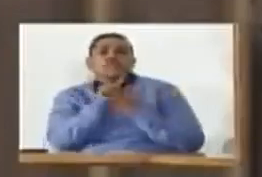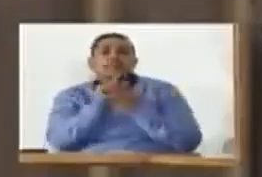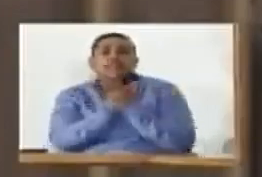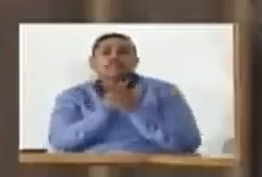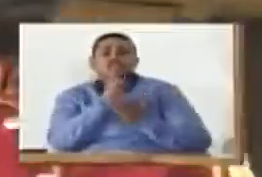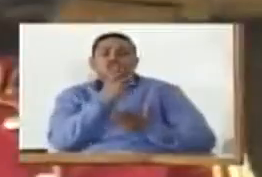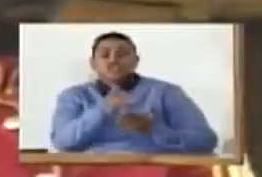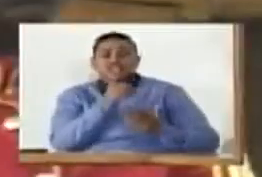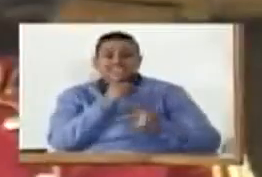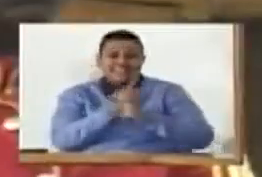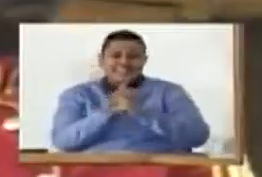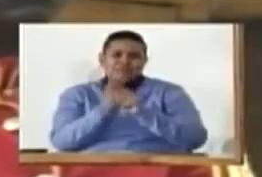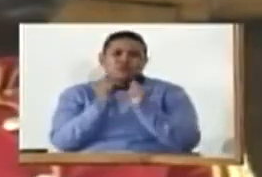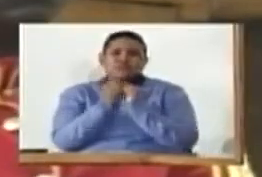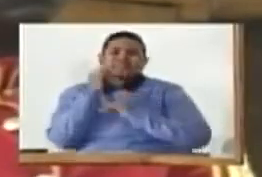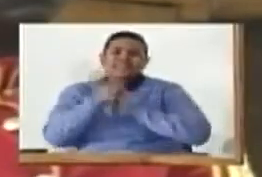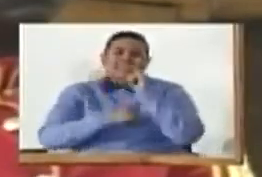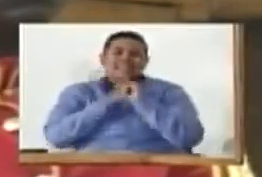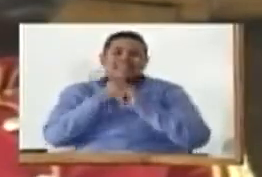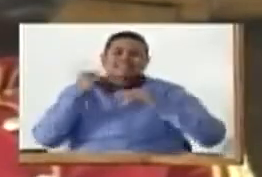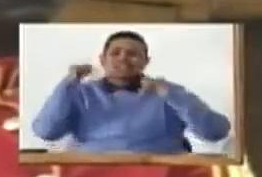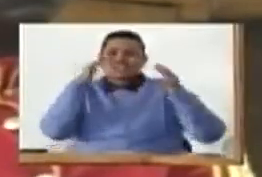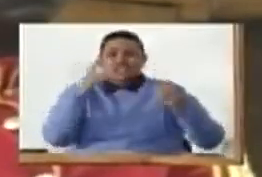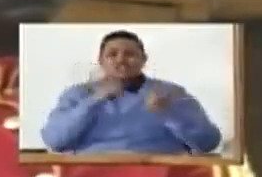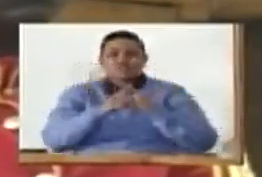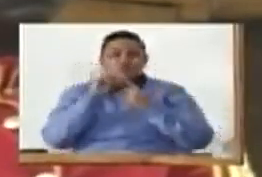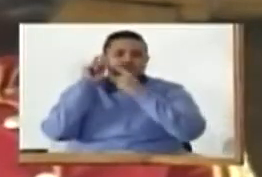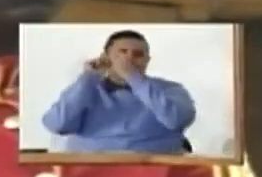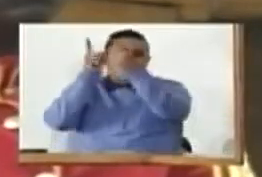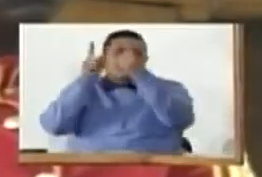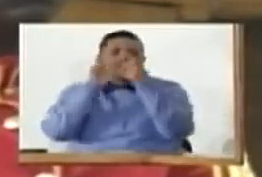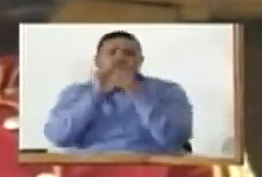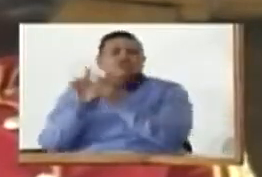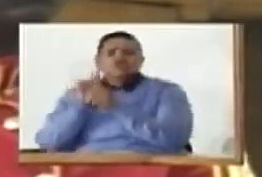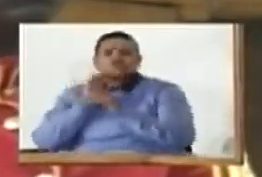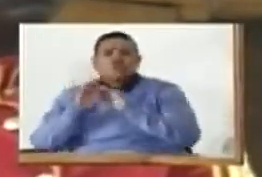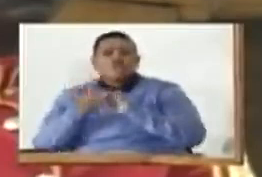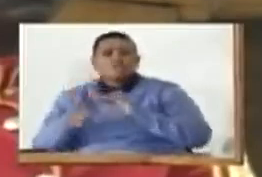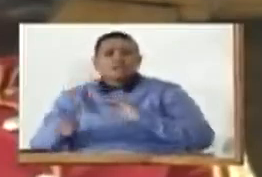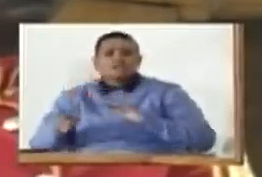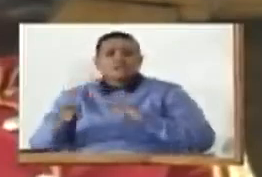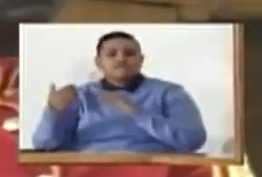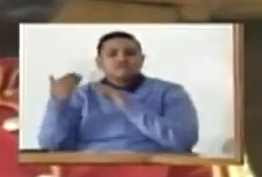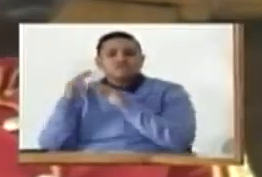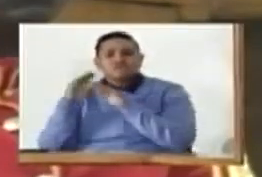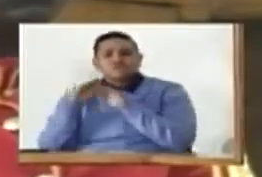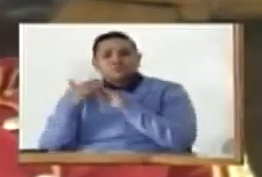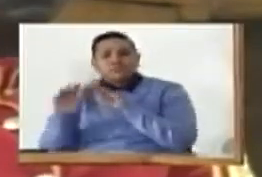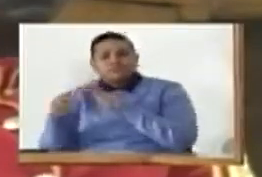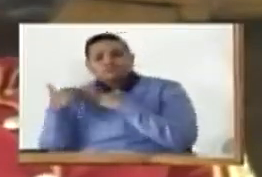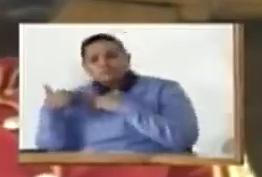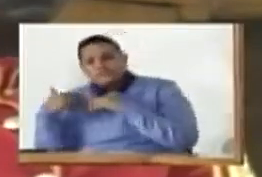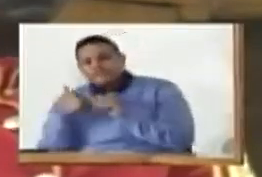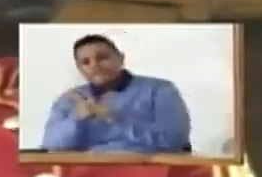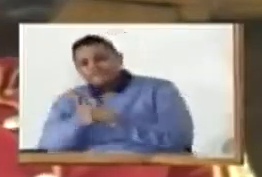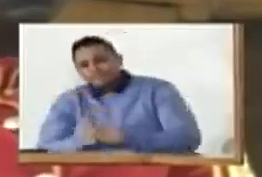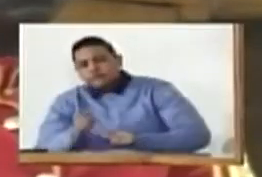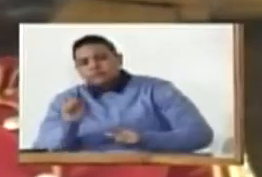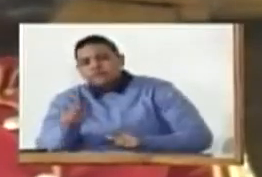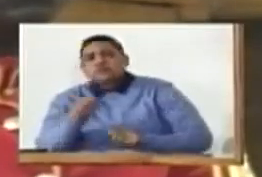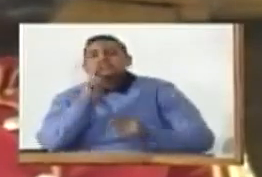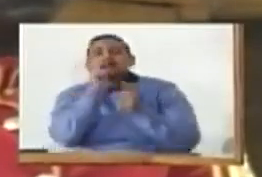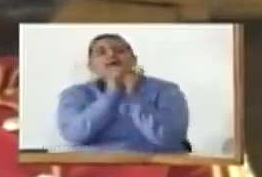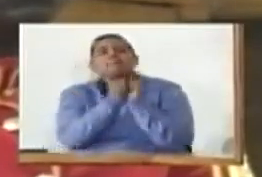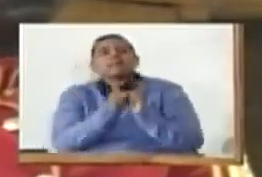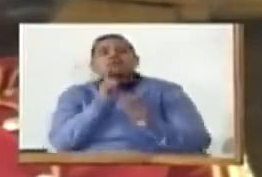legislation in keeping with international standards and obligations of the Government of Jamaica. Amendments to the Proceeds